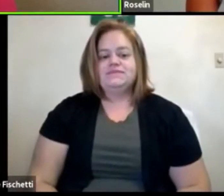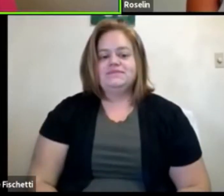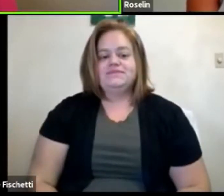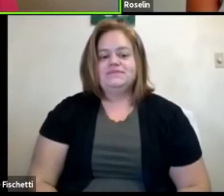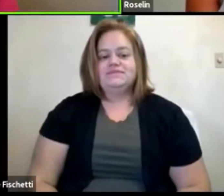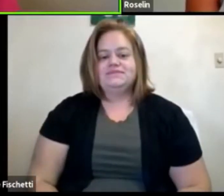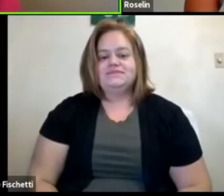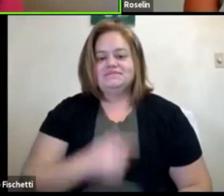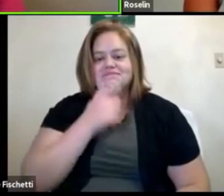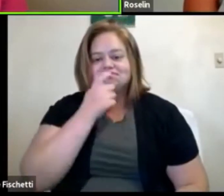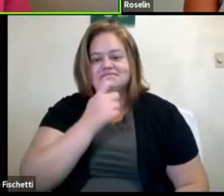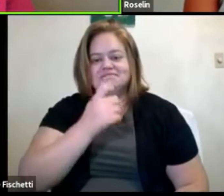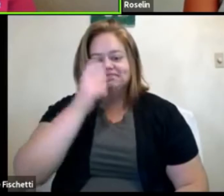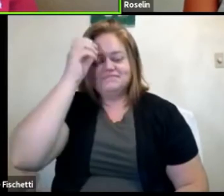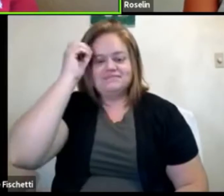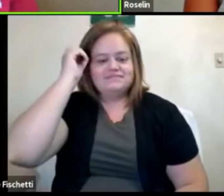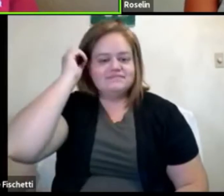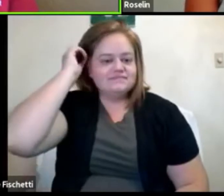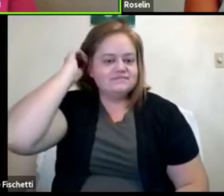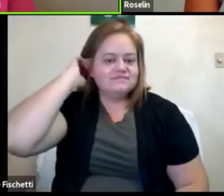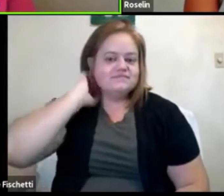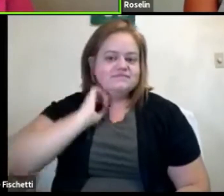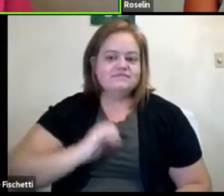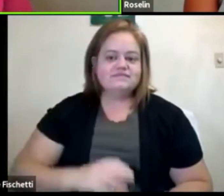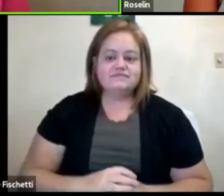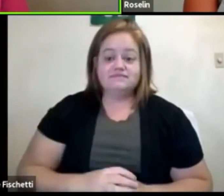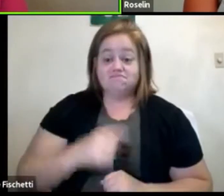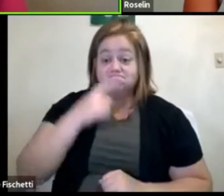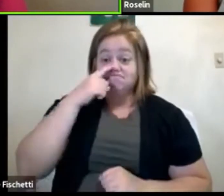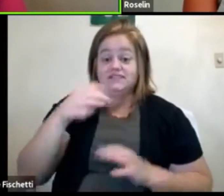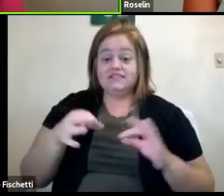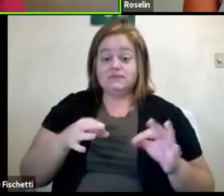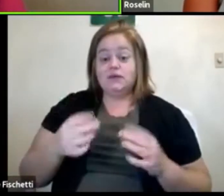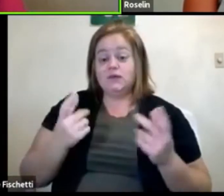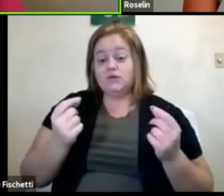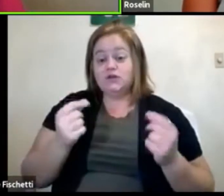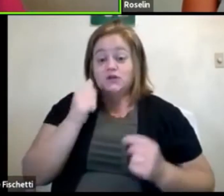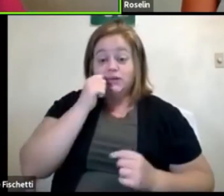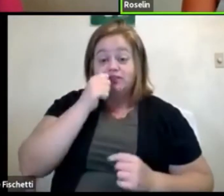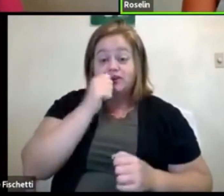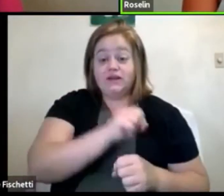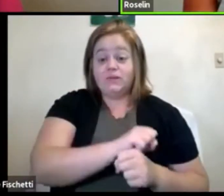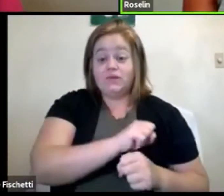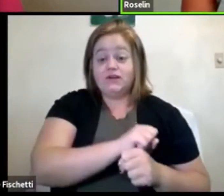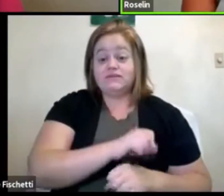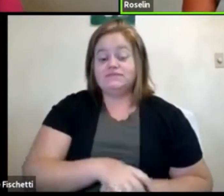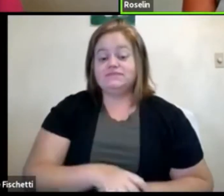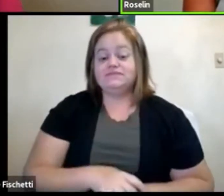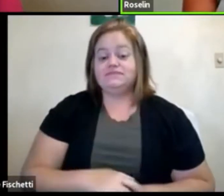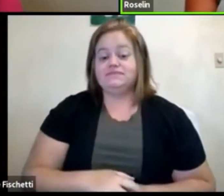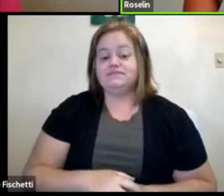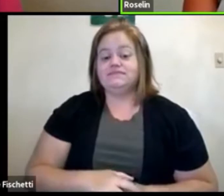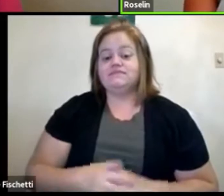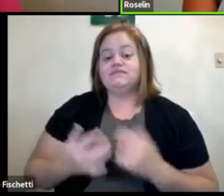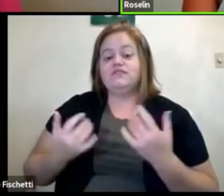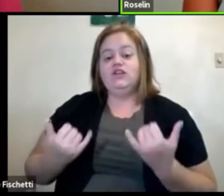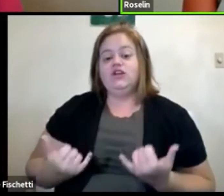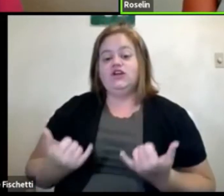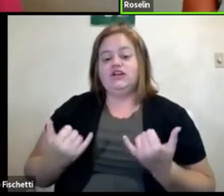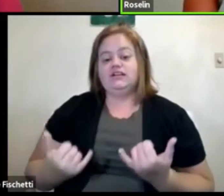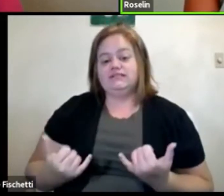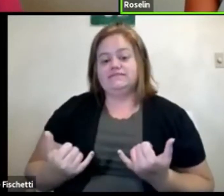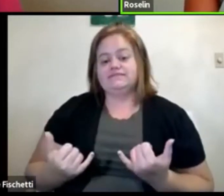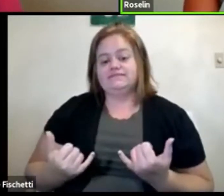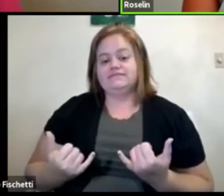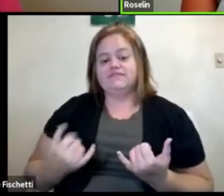Very interesting. What does a day on the job for you look like? So currently, on the current